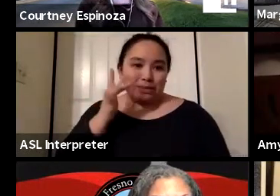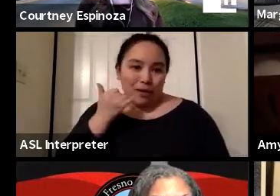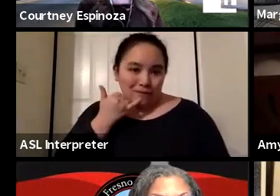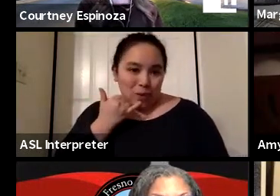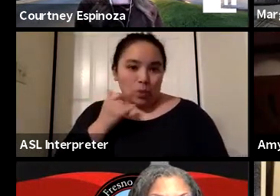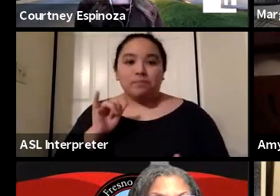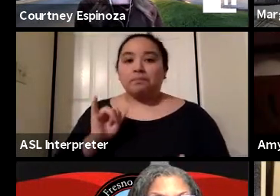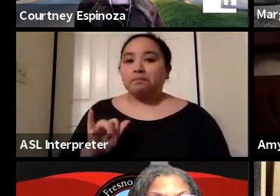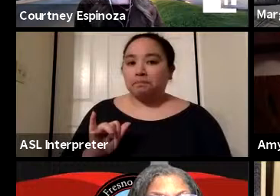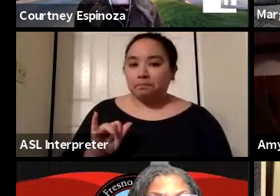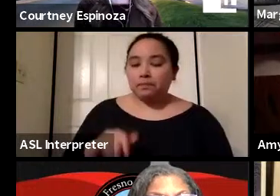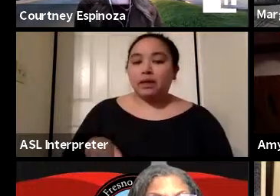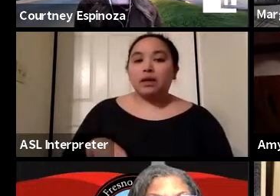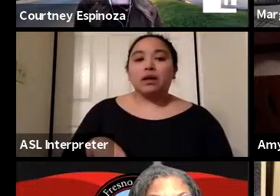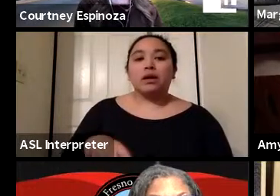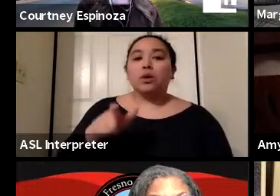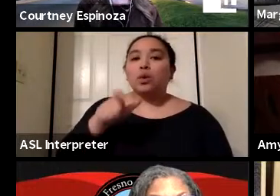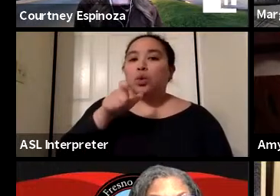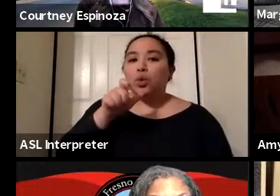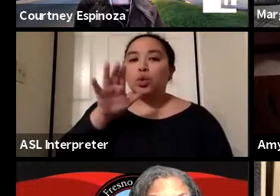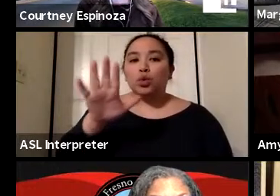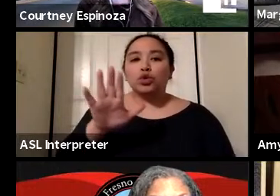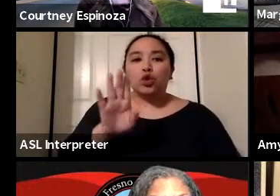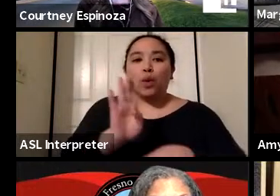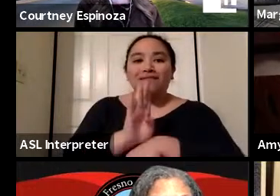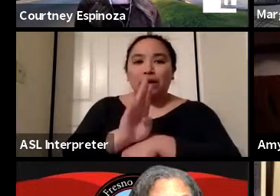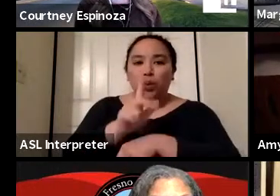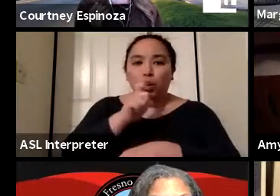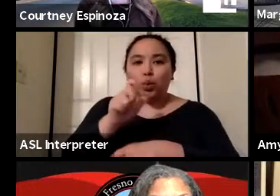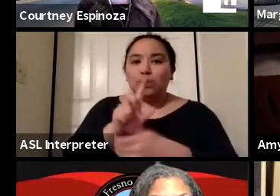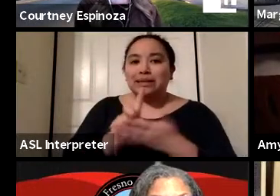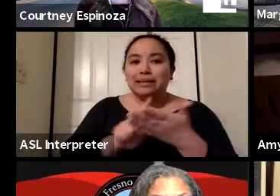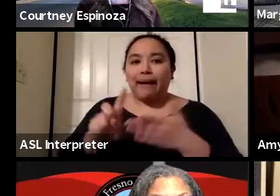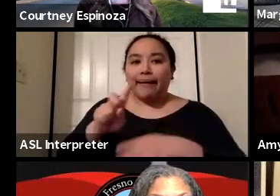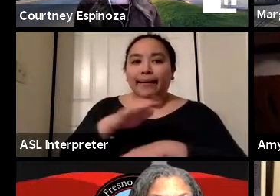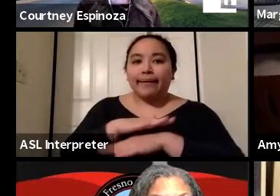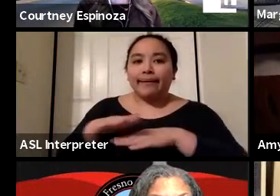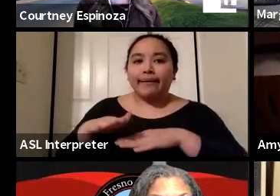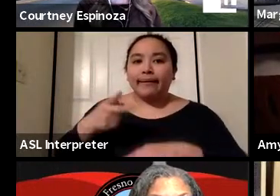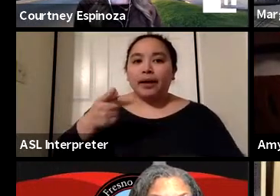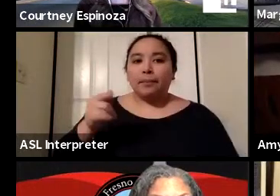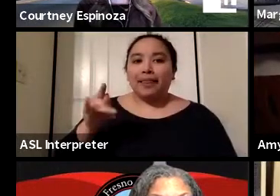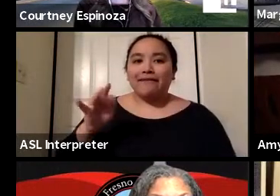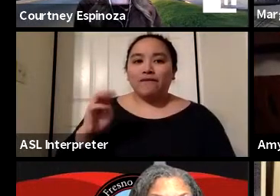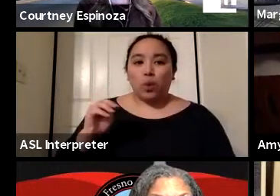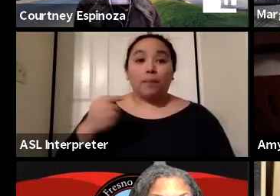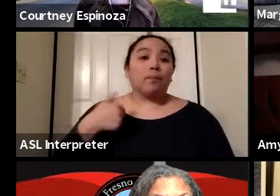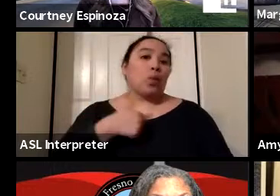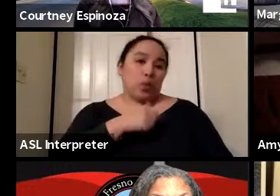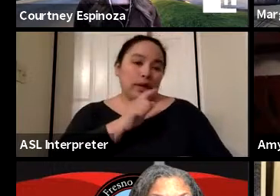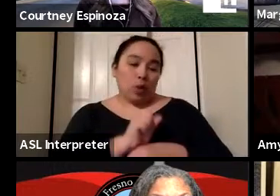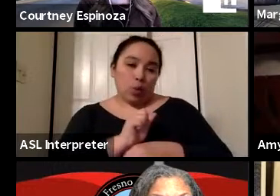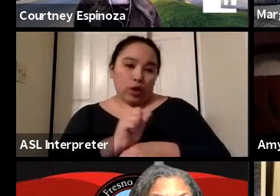it. And Troy, who's your vendor designing your platform? We're working with one of